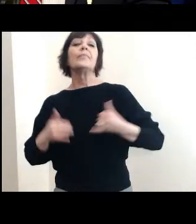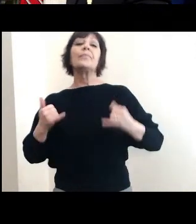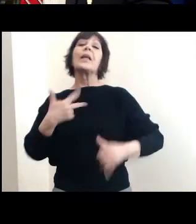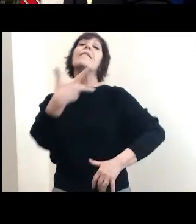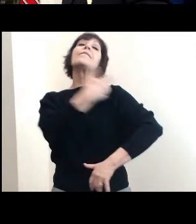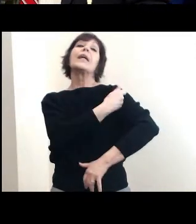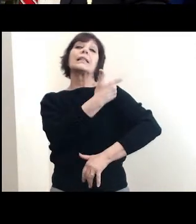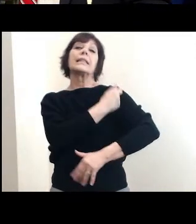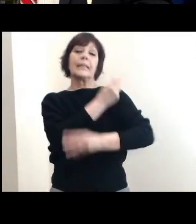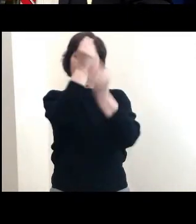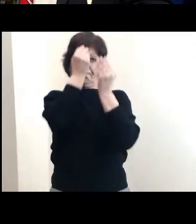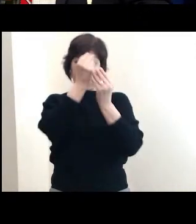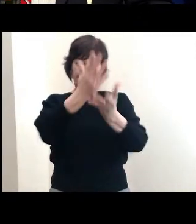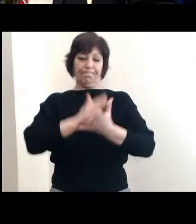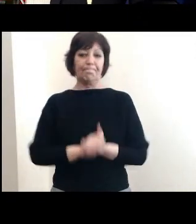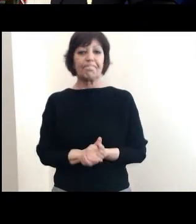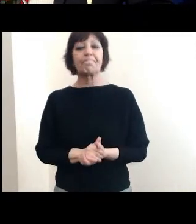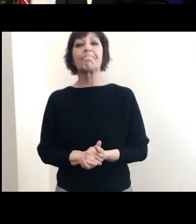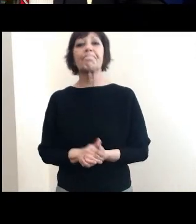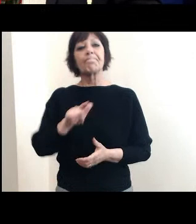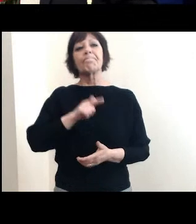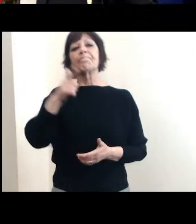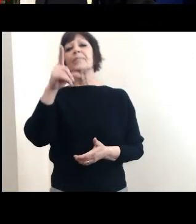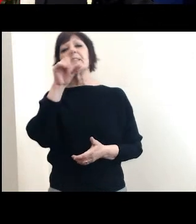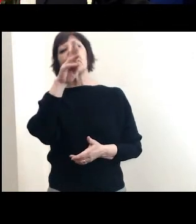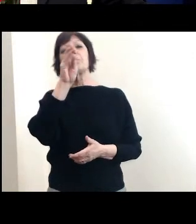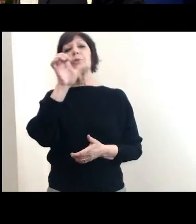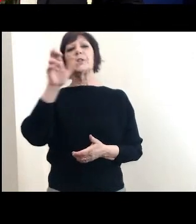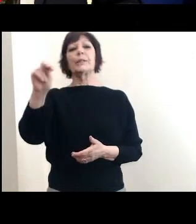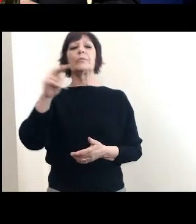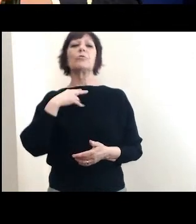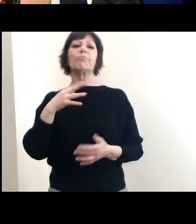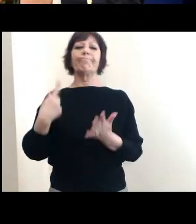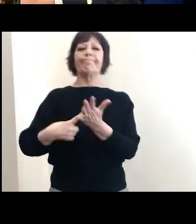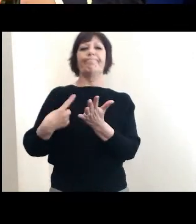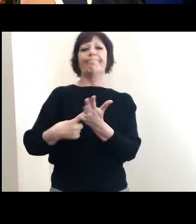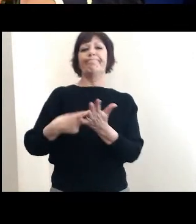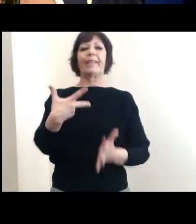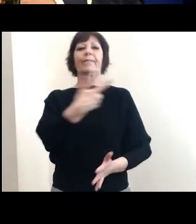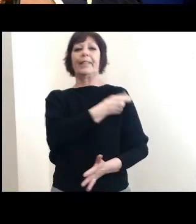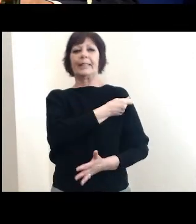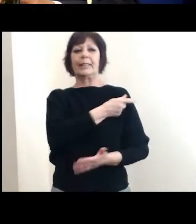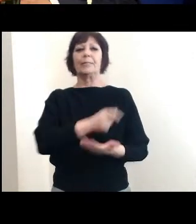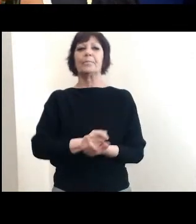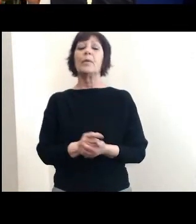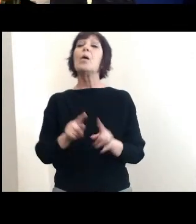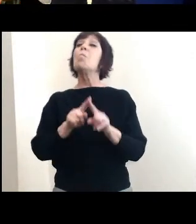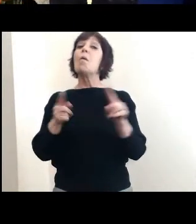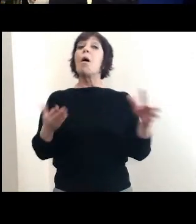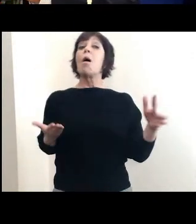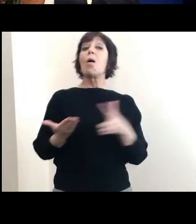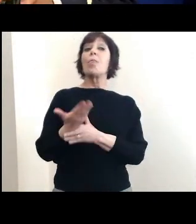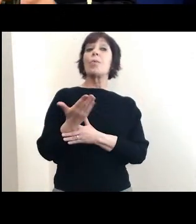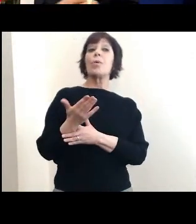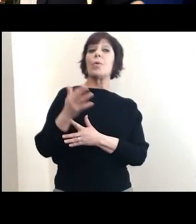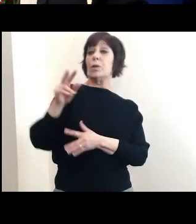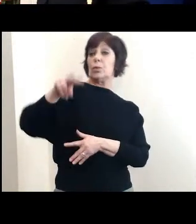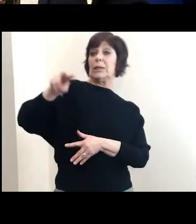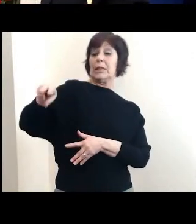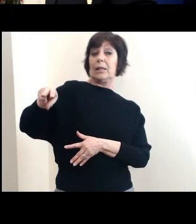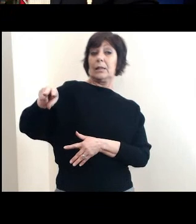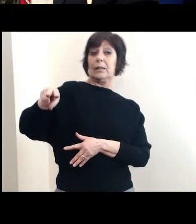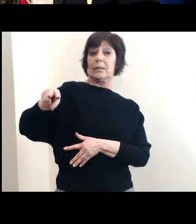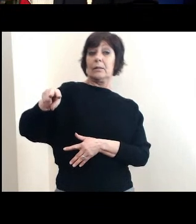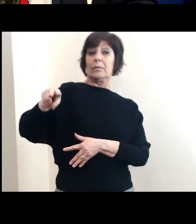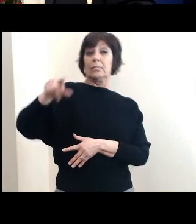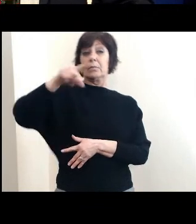about vaccine updates, and then I'll turn it over to Dr. Burstein and talk a lot more about vaccines. But through the 22nd, the Department of Health has